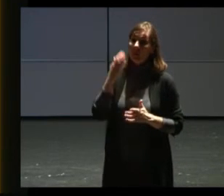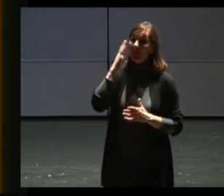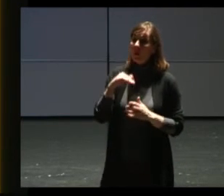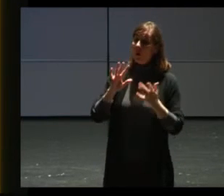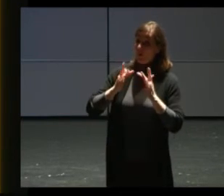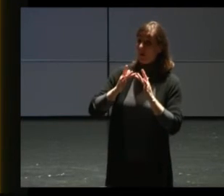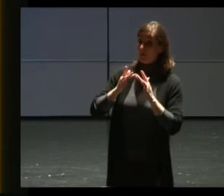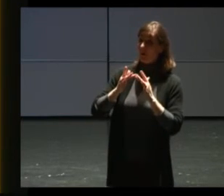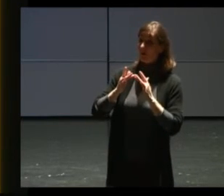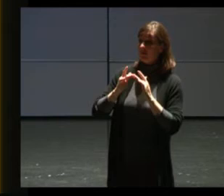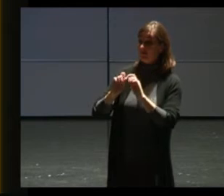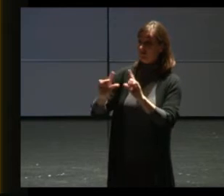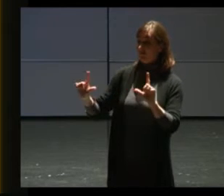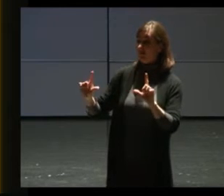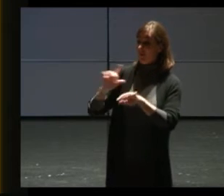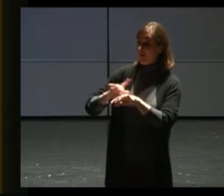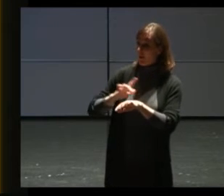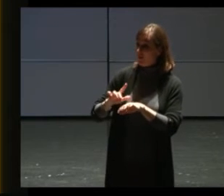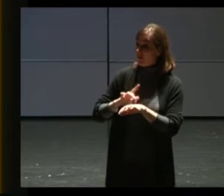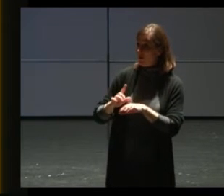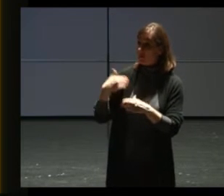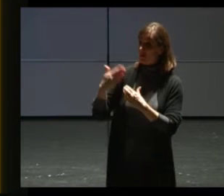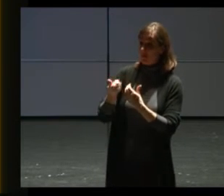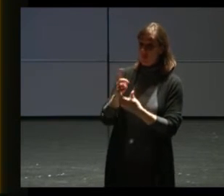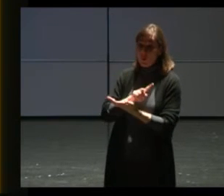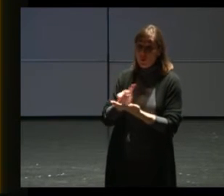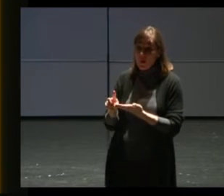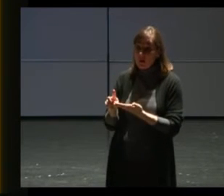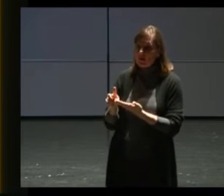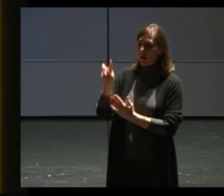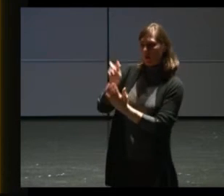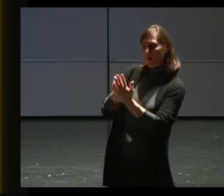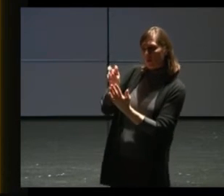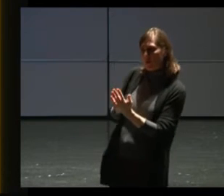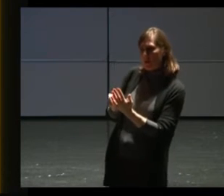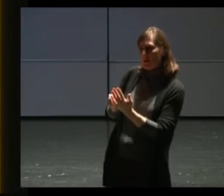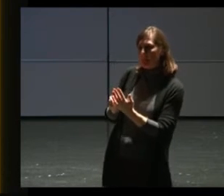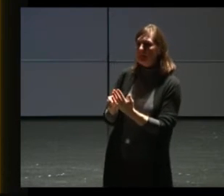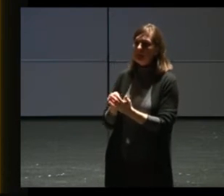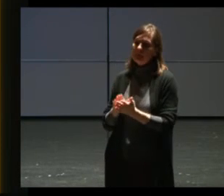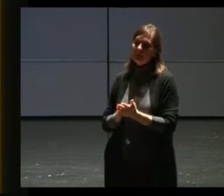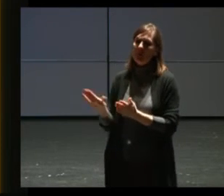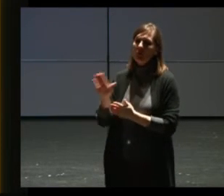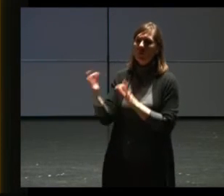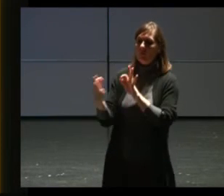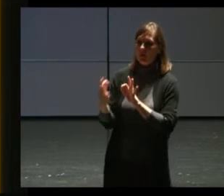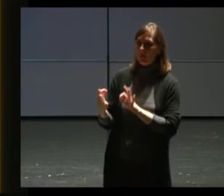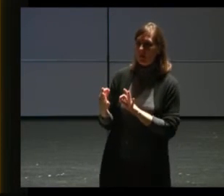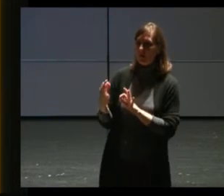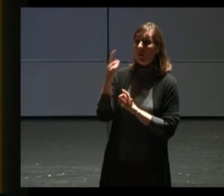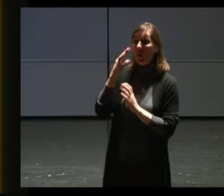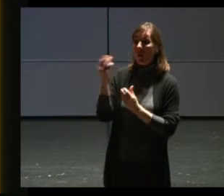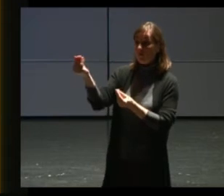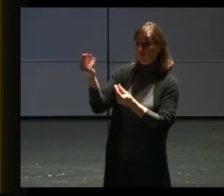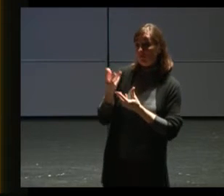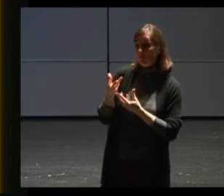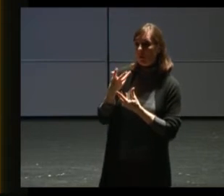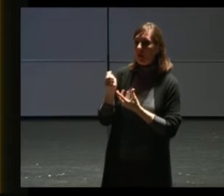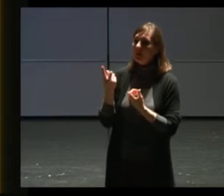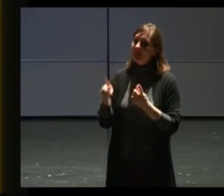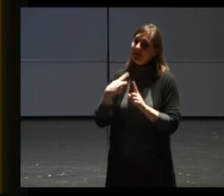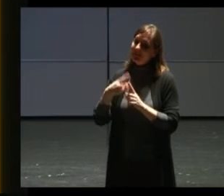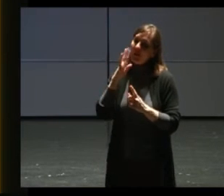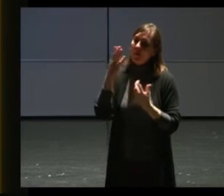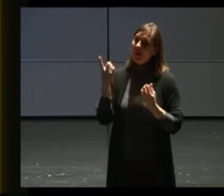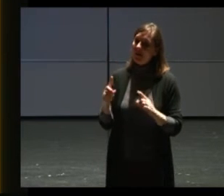is available, we want your feedback, and we will be having an open forum on February 7th in which we will have members of the group share the